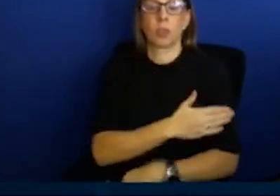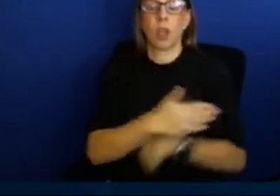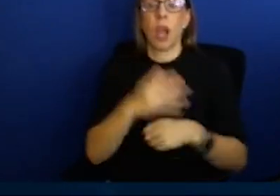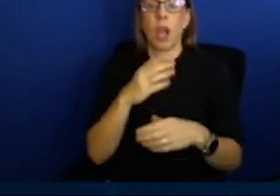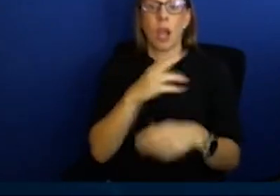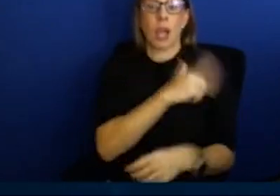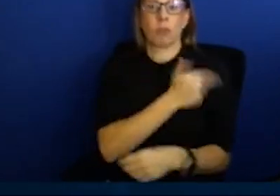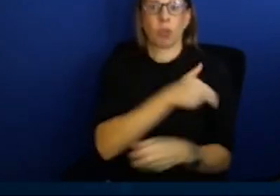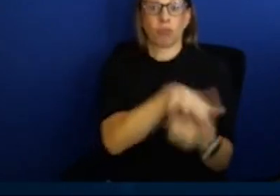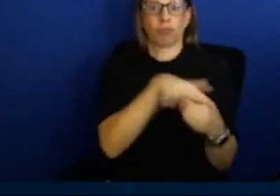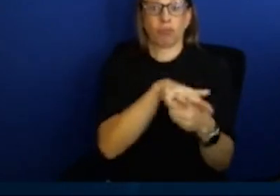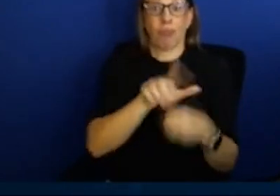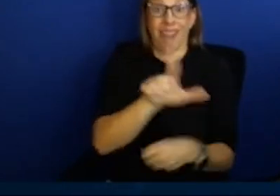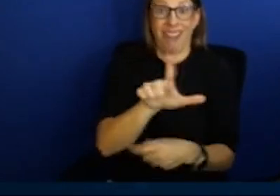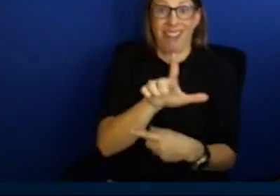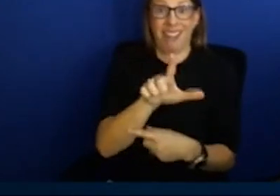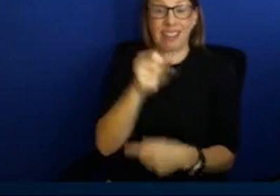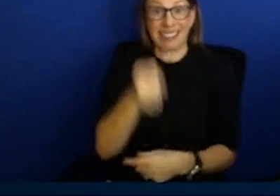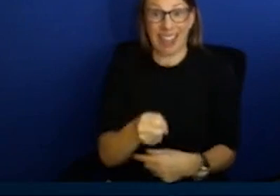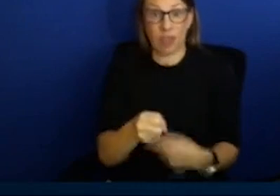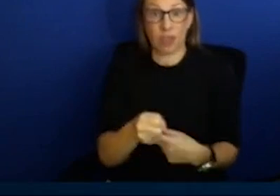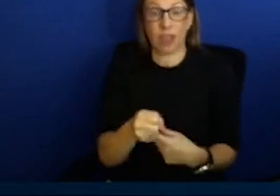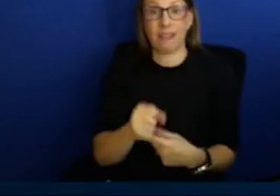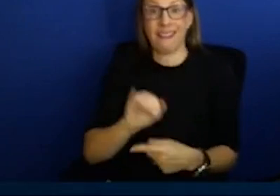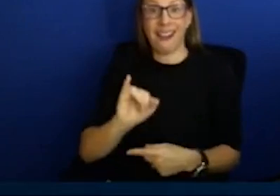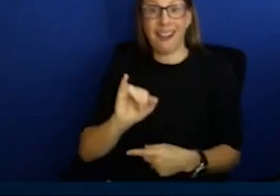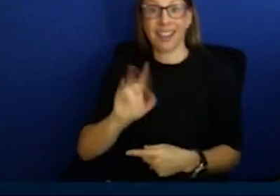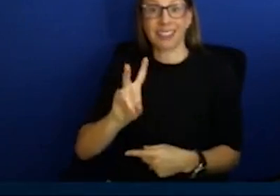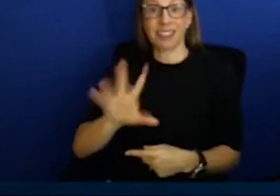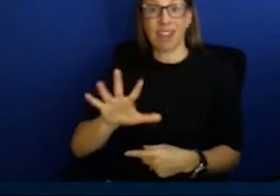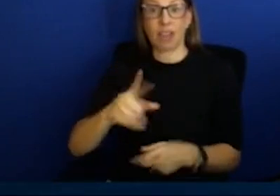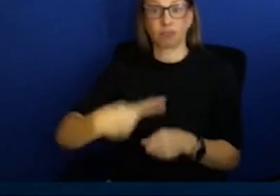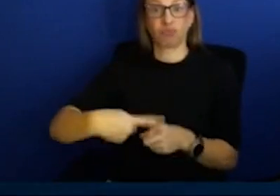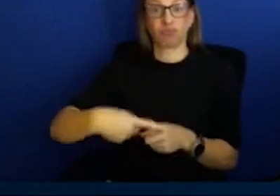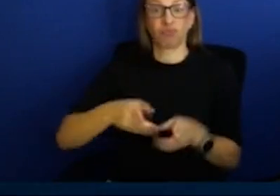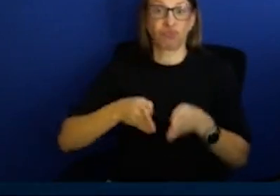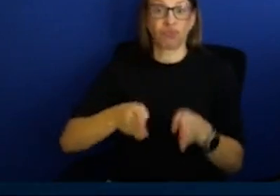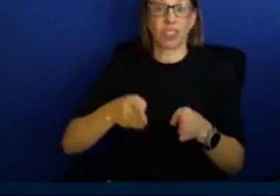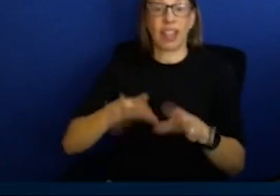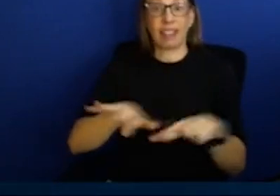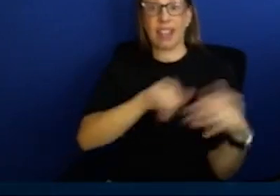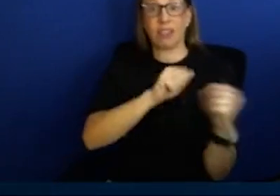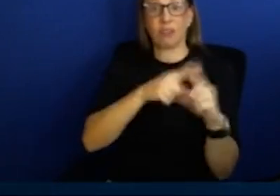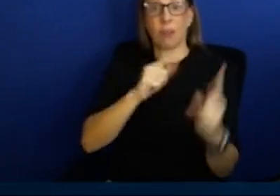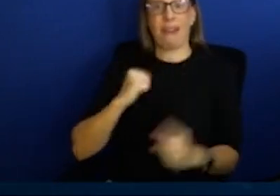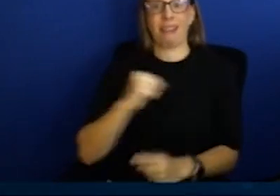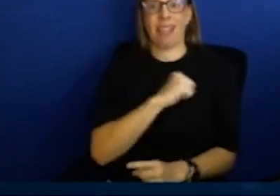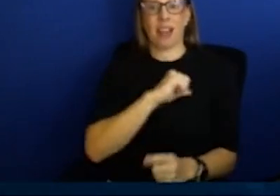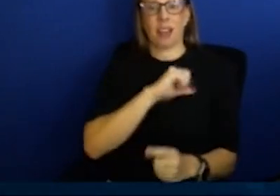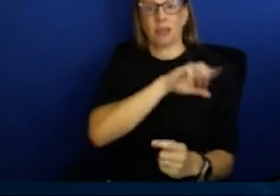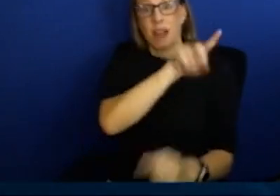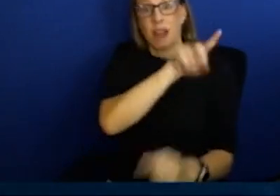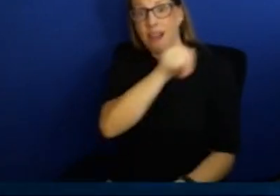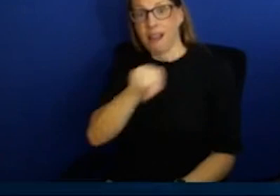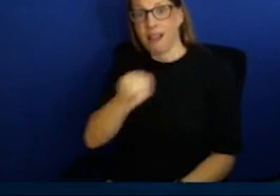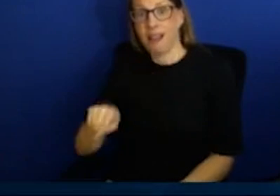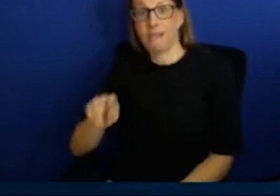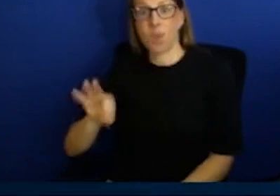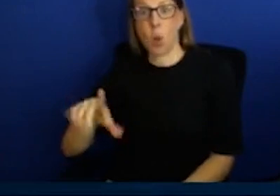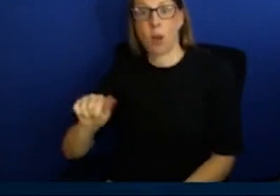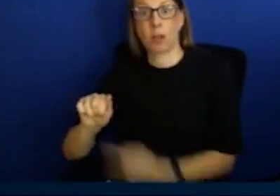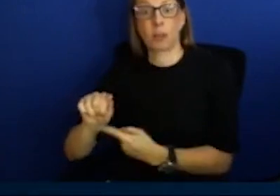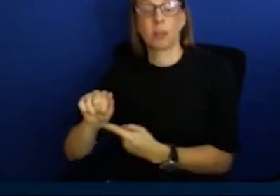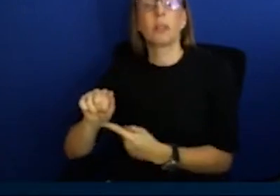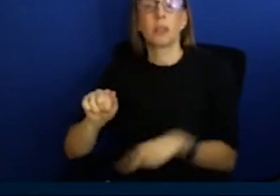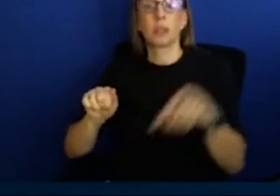middle of the south of the state, that's where the I-75 corridor is, leading from Atlanta down into Florida. And what you can see is that that is